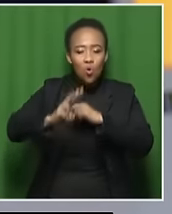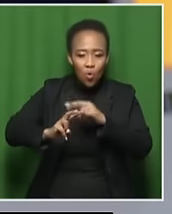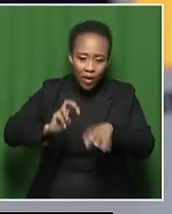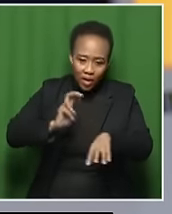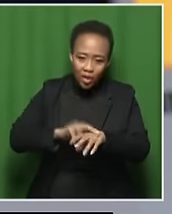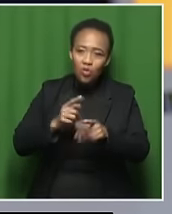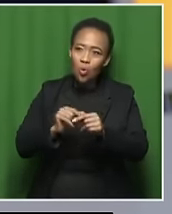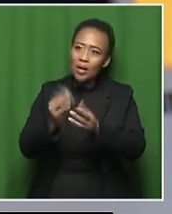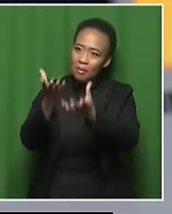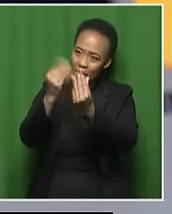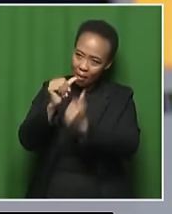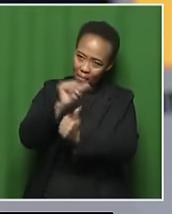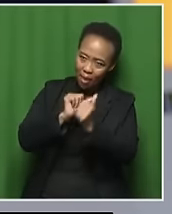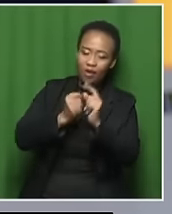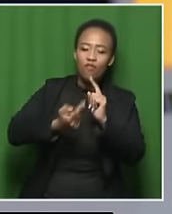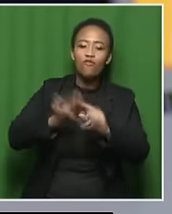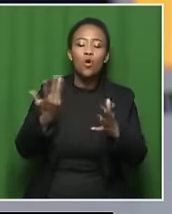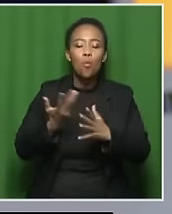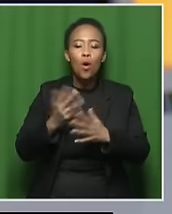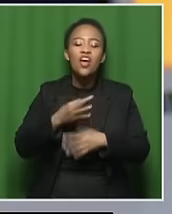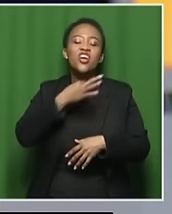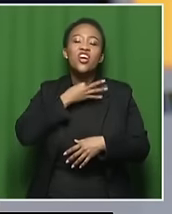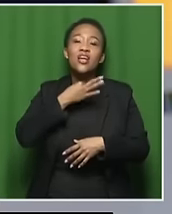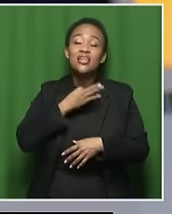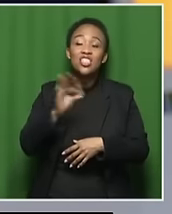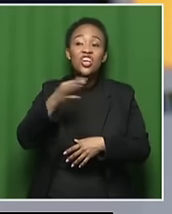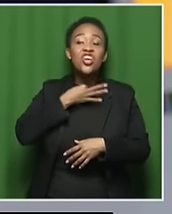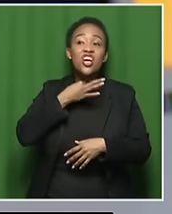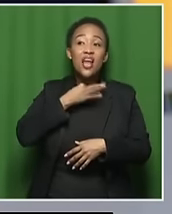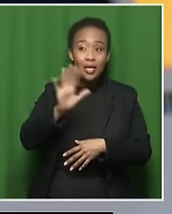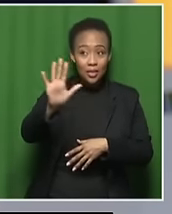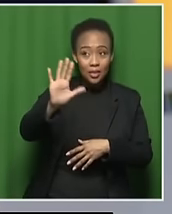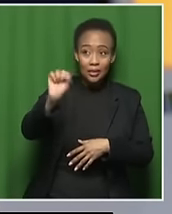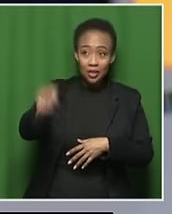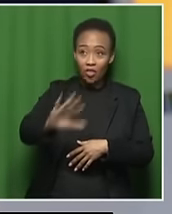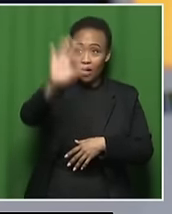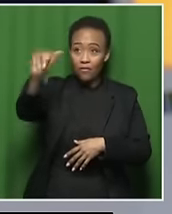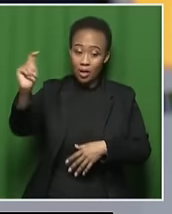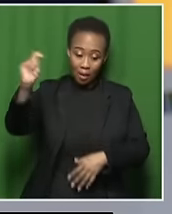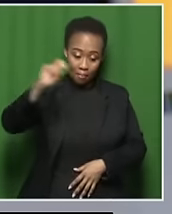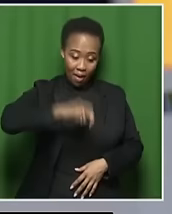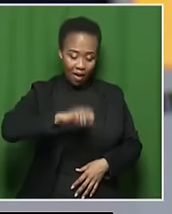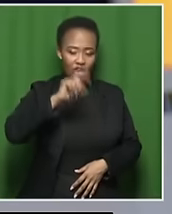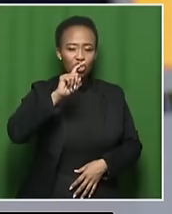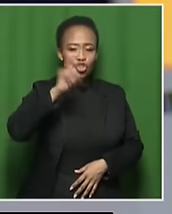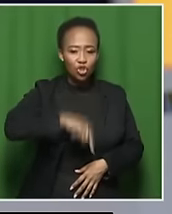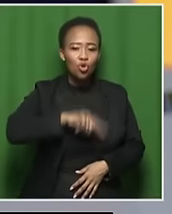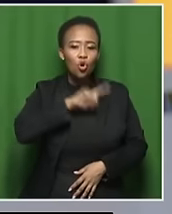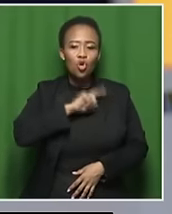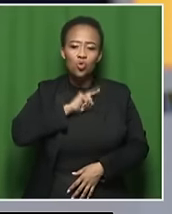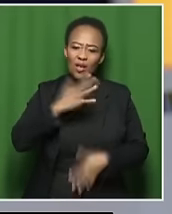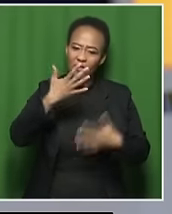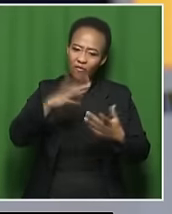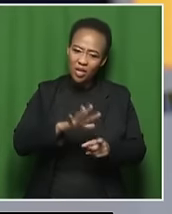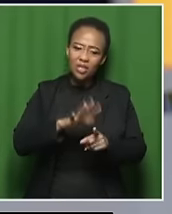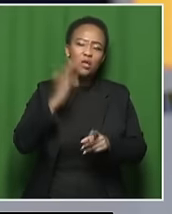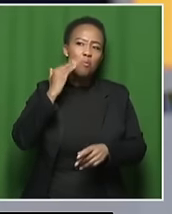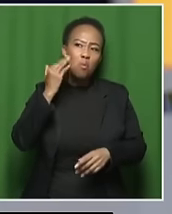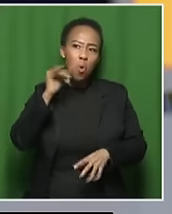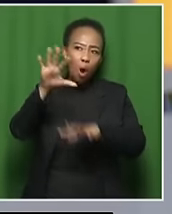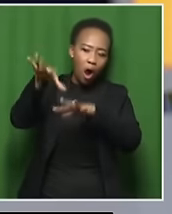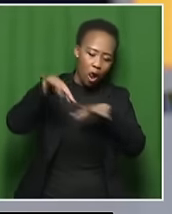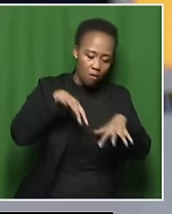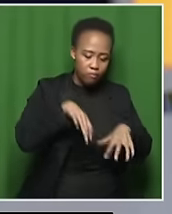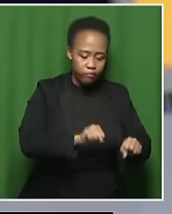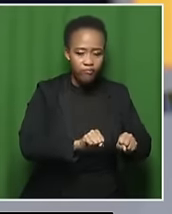from England. England must pay South Africans for having colonized them and for the gold and diamond